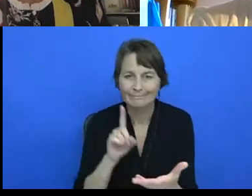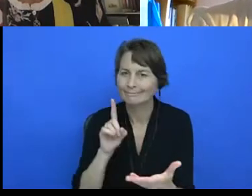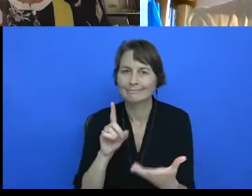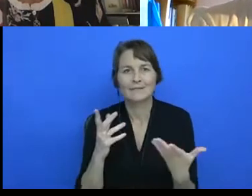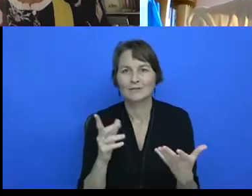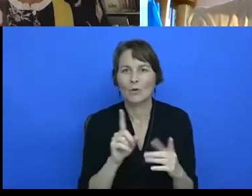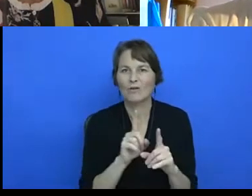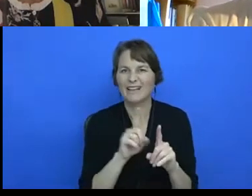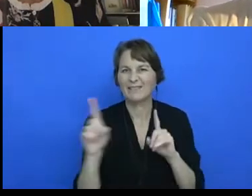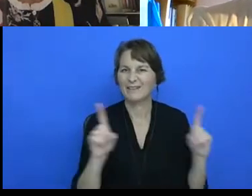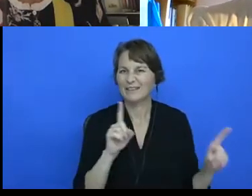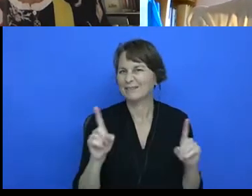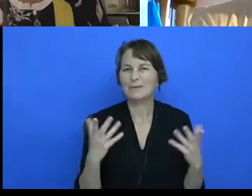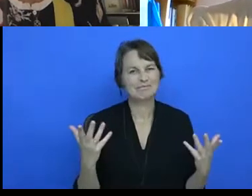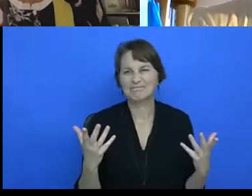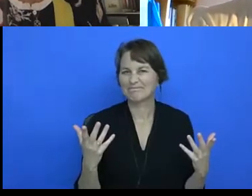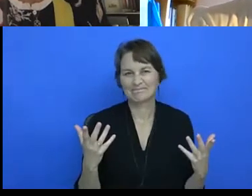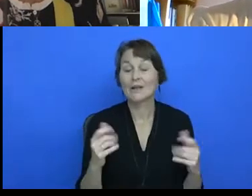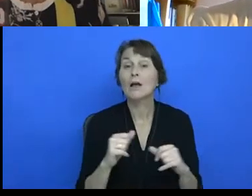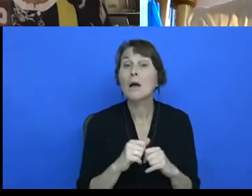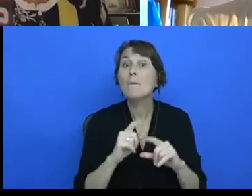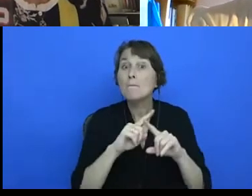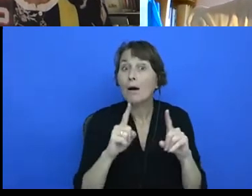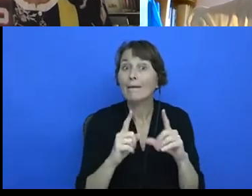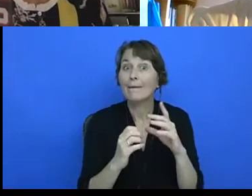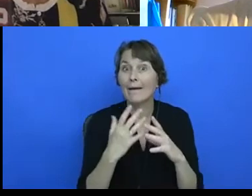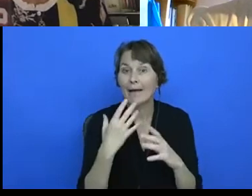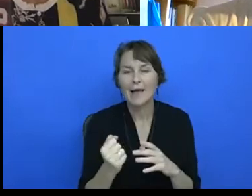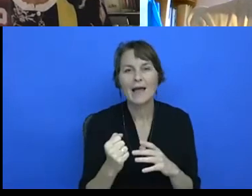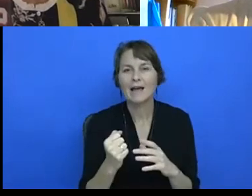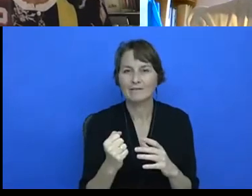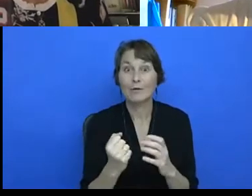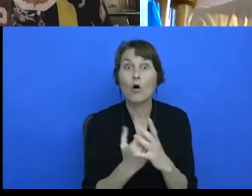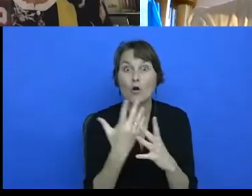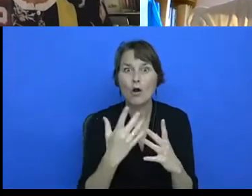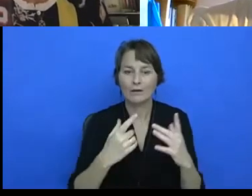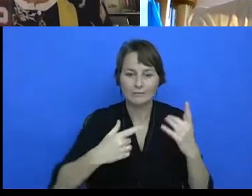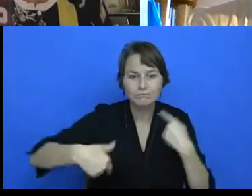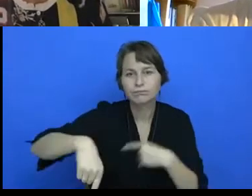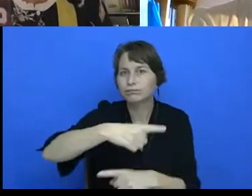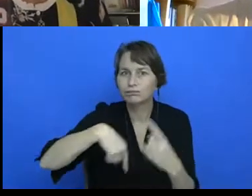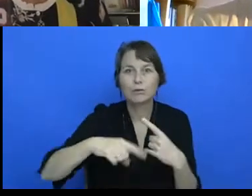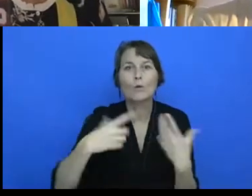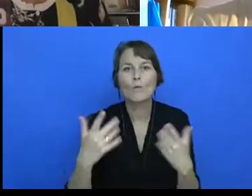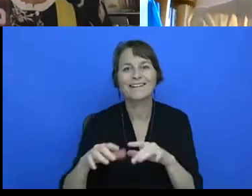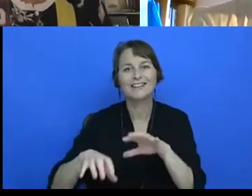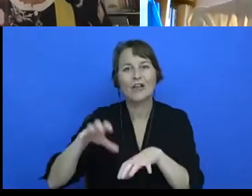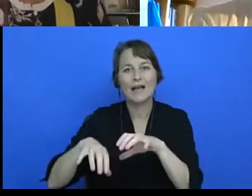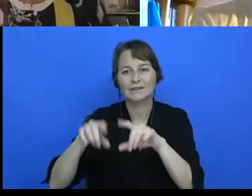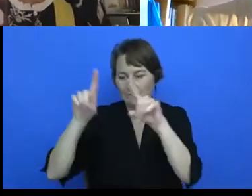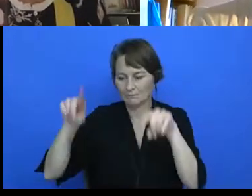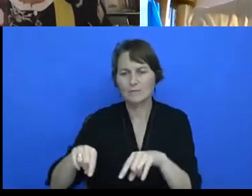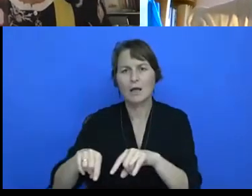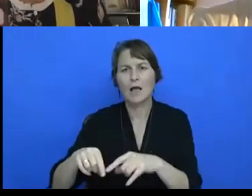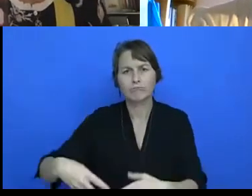was a lot of interaction going on that wasn't necessarily directly to people who were presenting was in the chat, very much, people talking to each